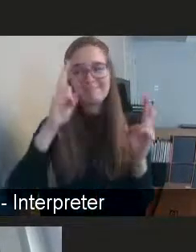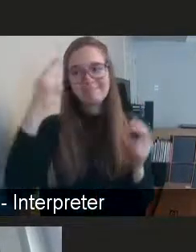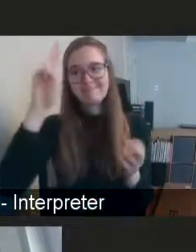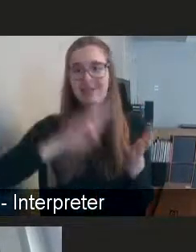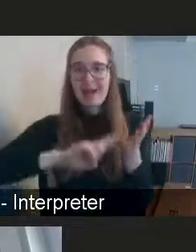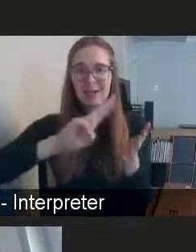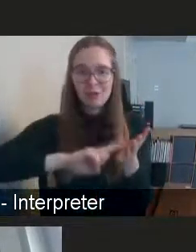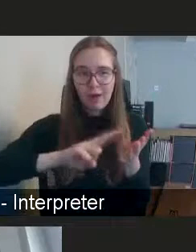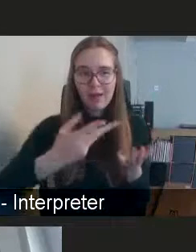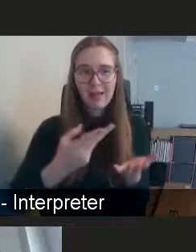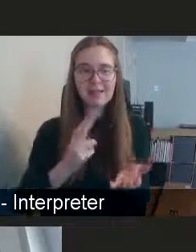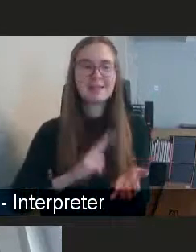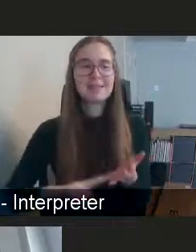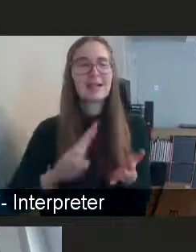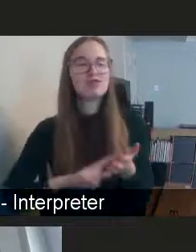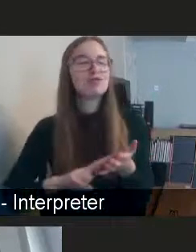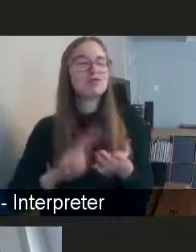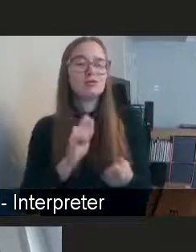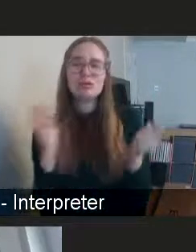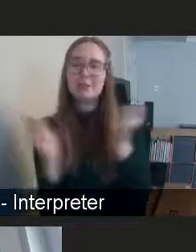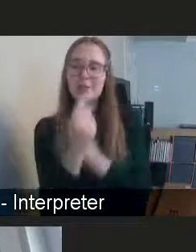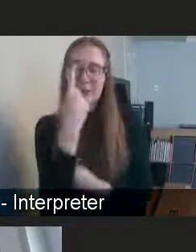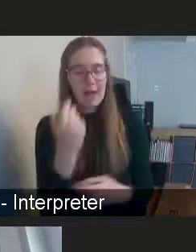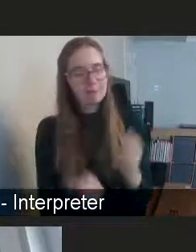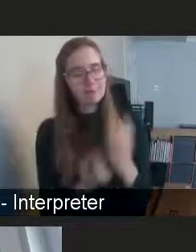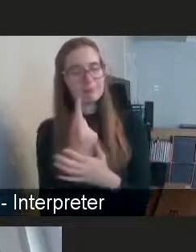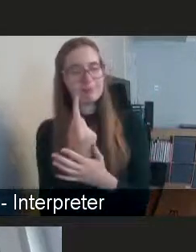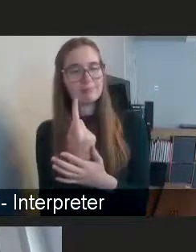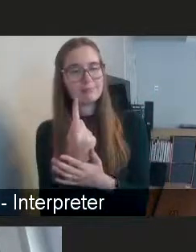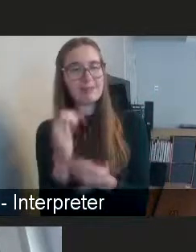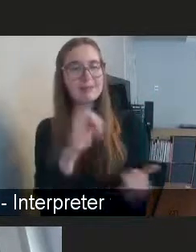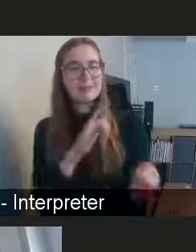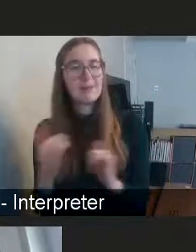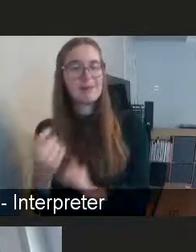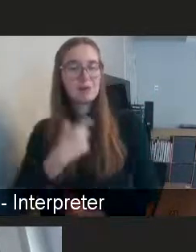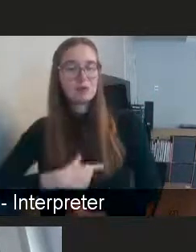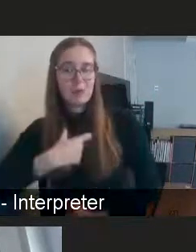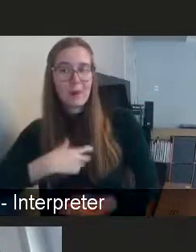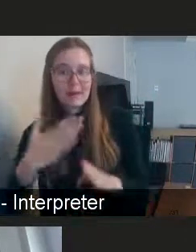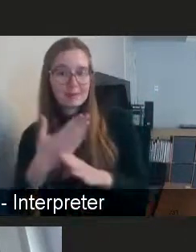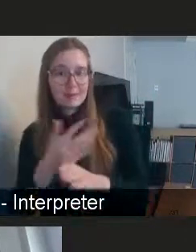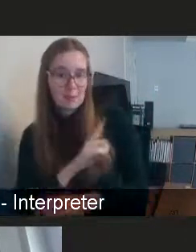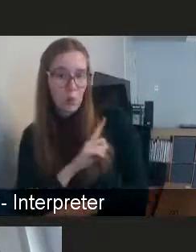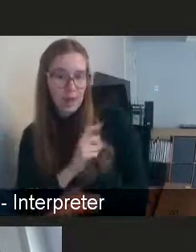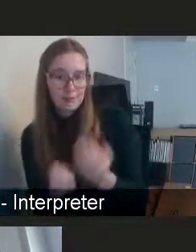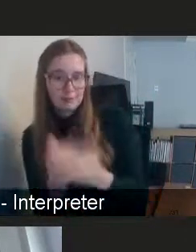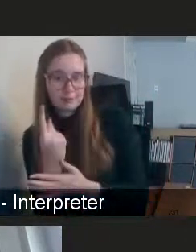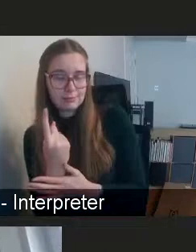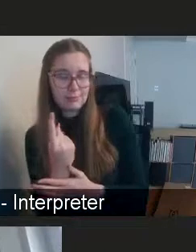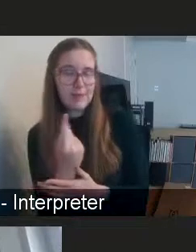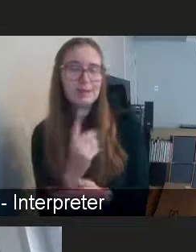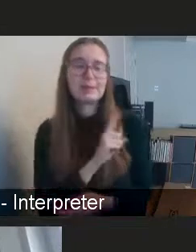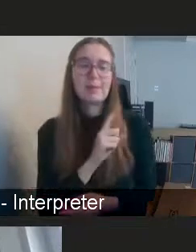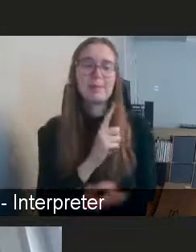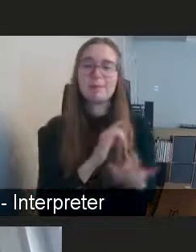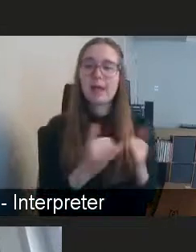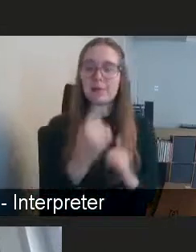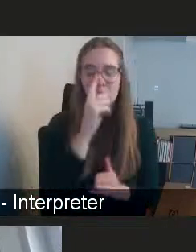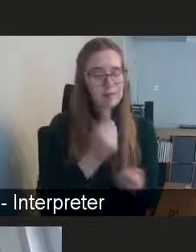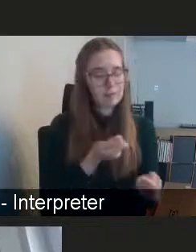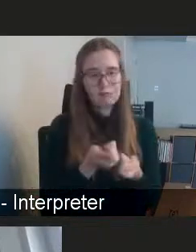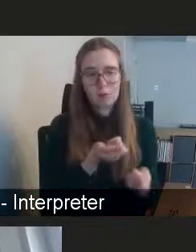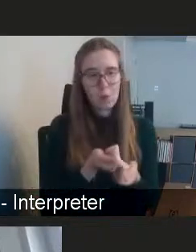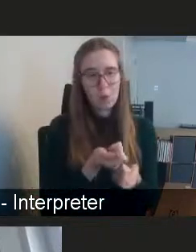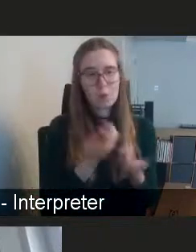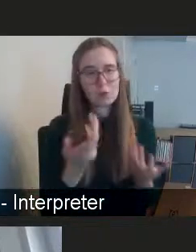natural changes that can happen. And sometimes it is the result of human activity, and sometimes it is beyond our capacity. So it's the question